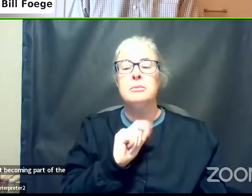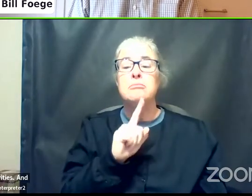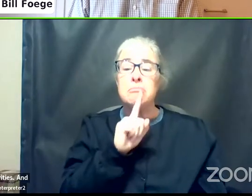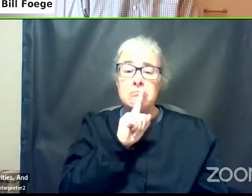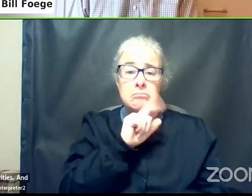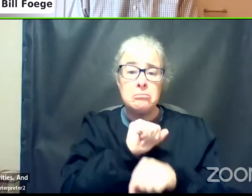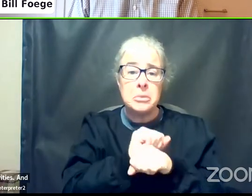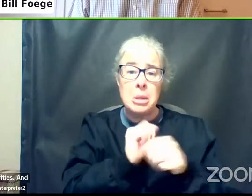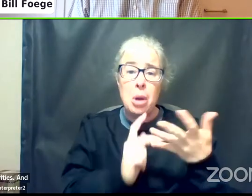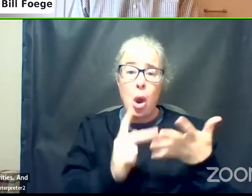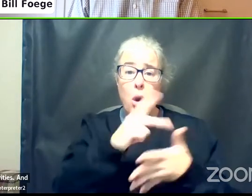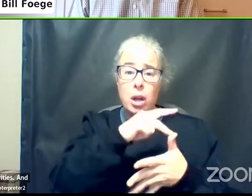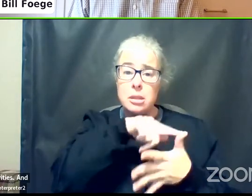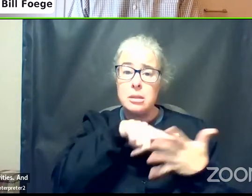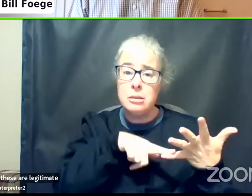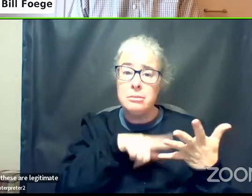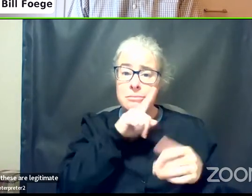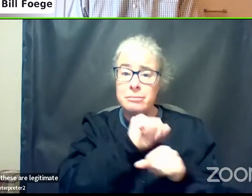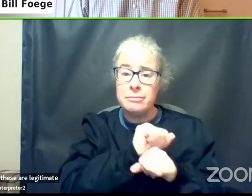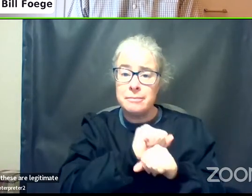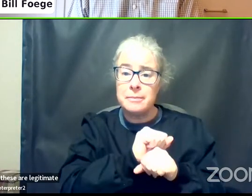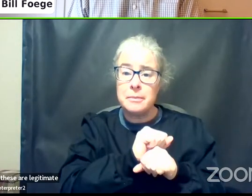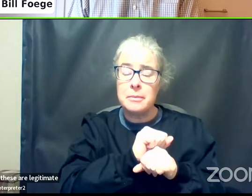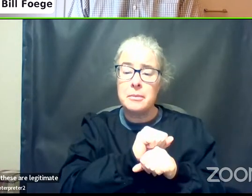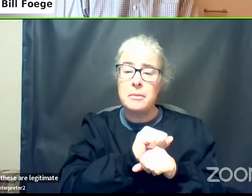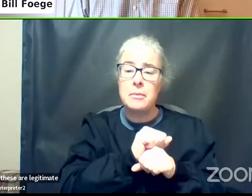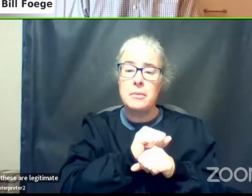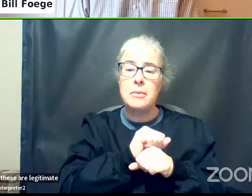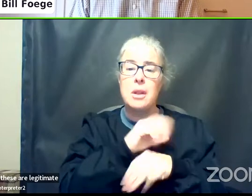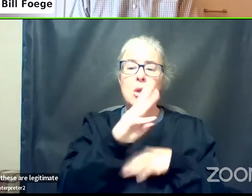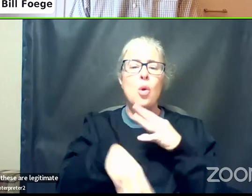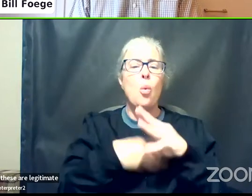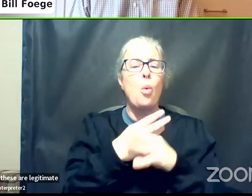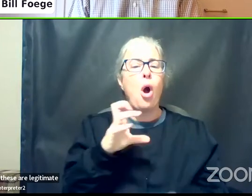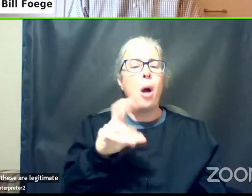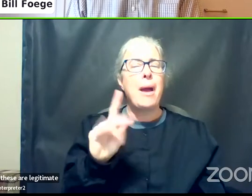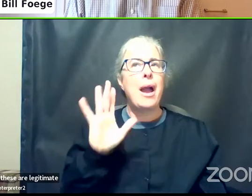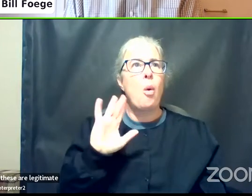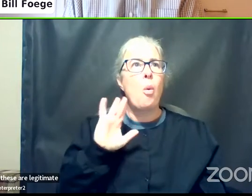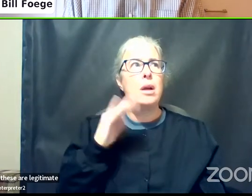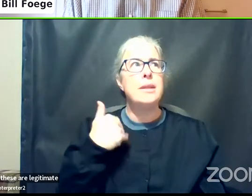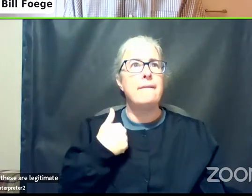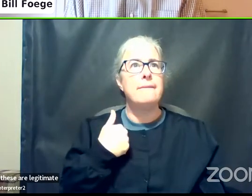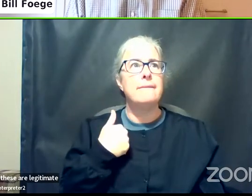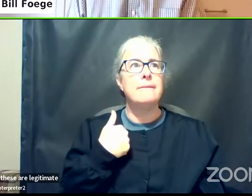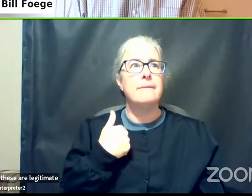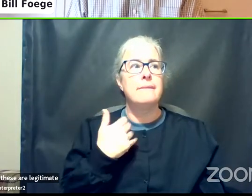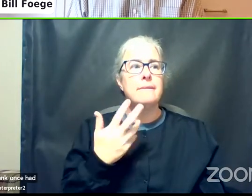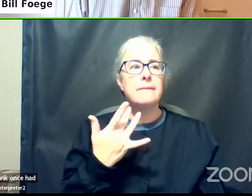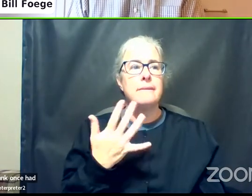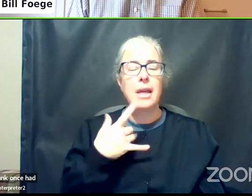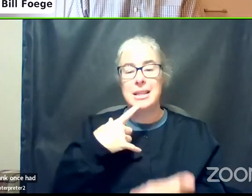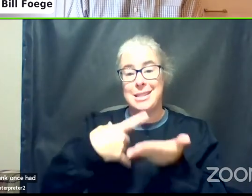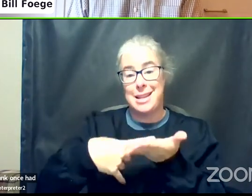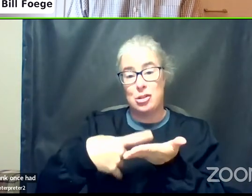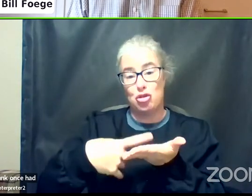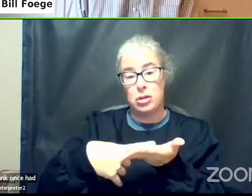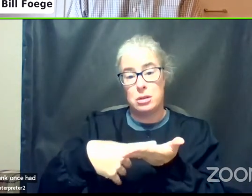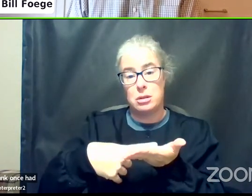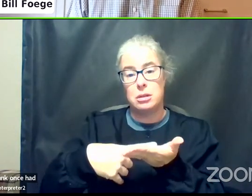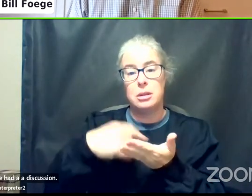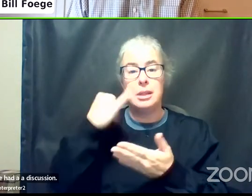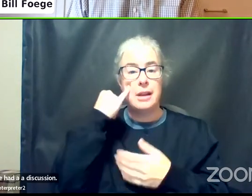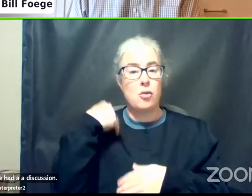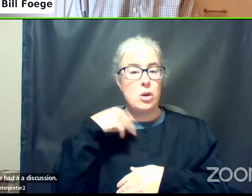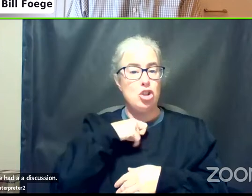legitimate priorities that world bank once had a a discussion on whether